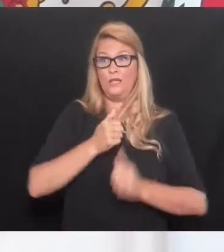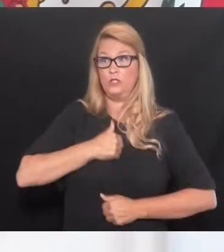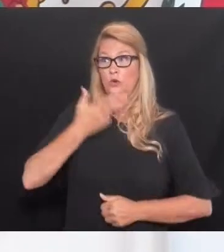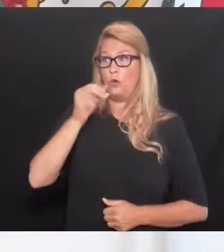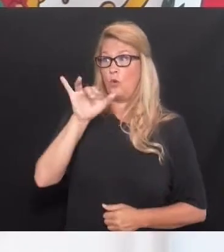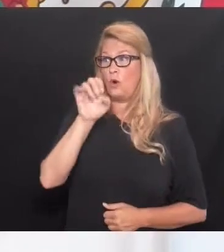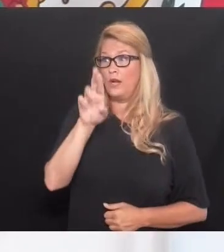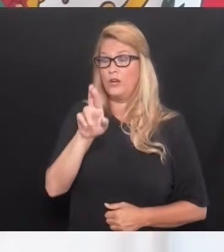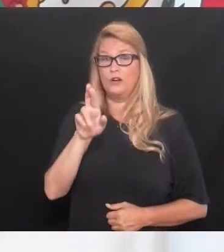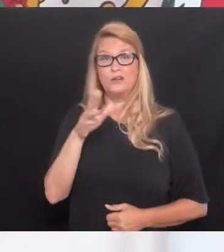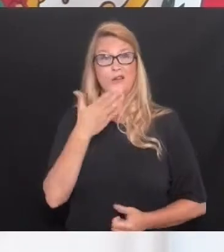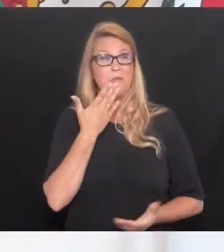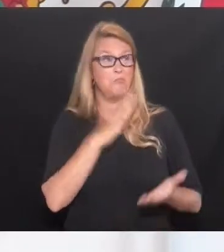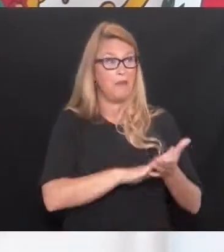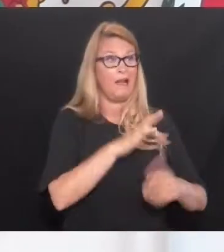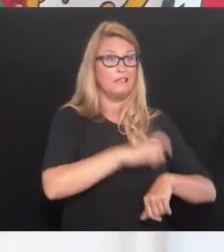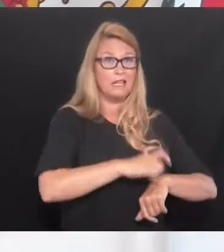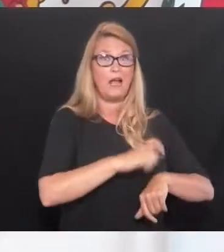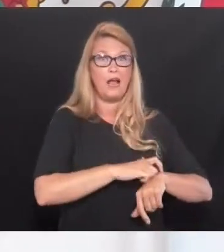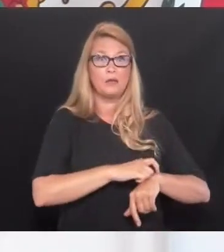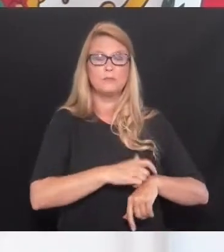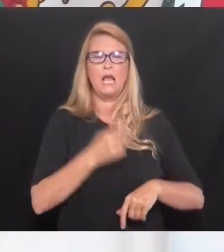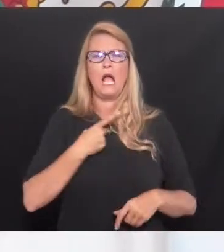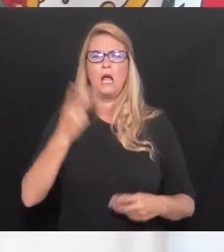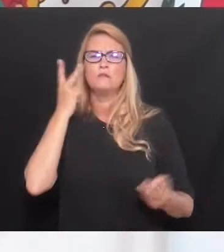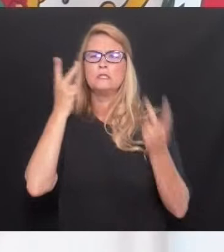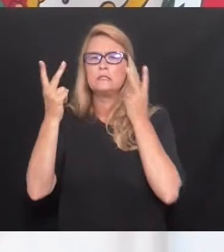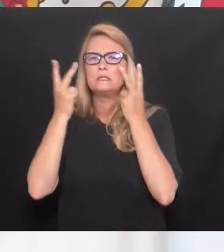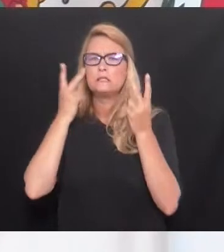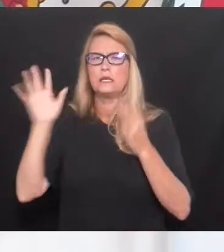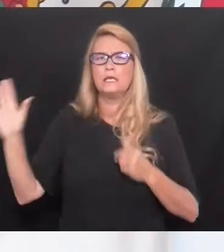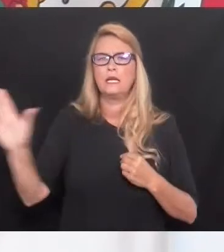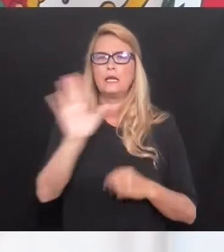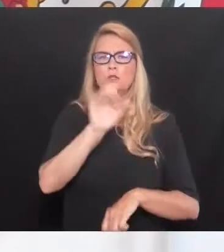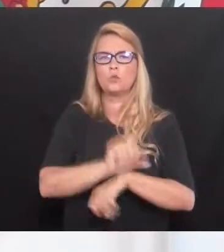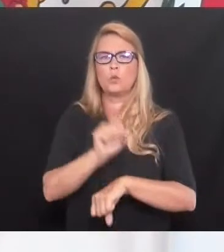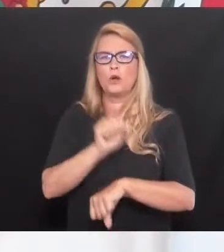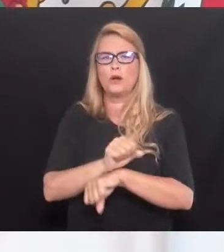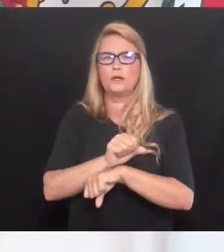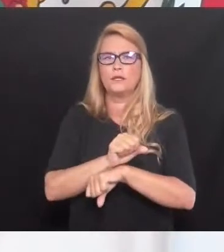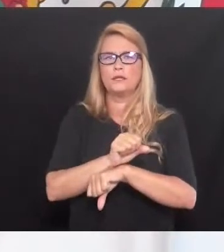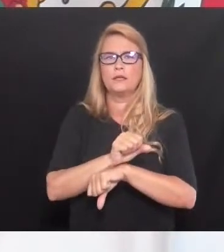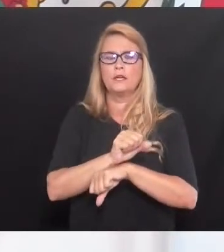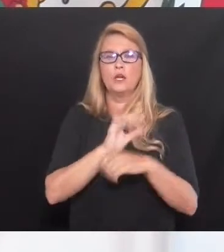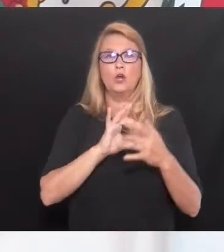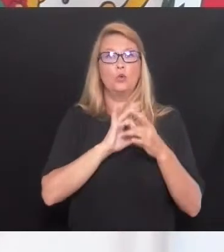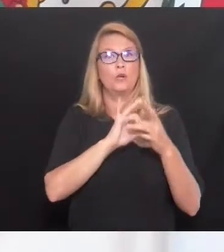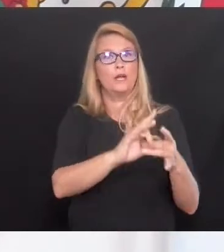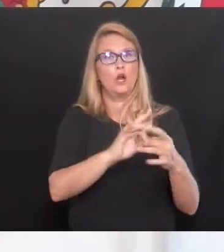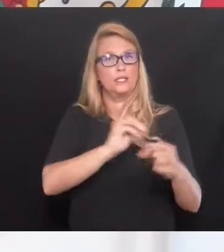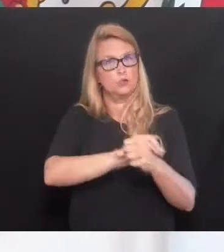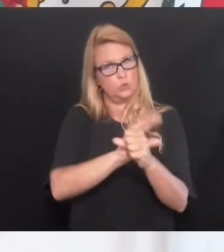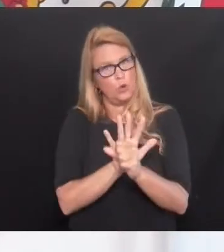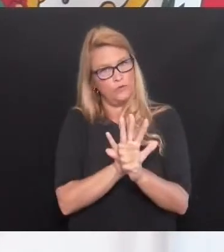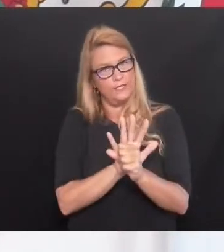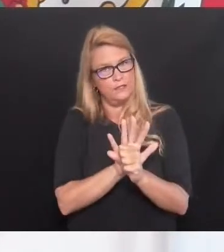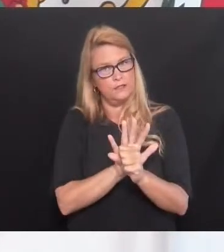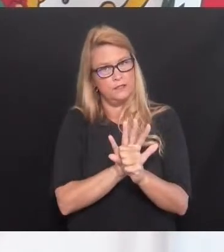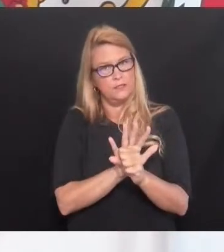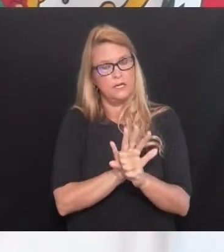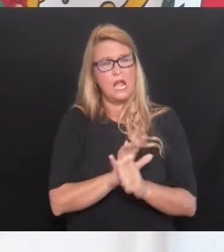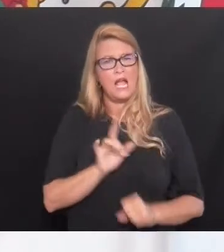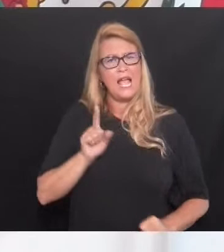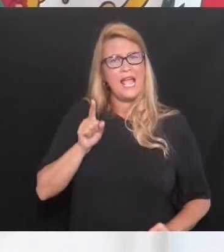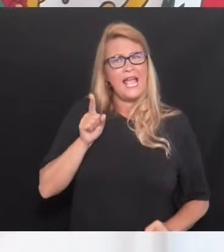floods and whatever it may be. I have seen all the work that he's done in regard to COVID.